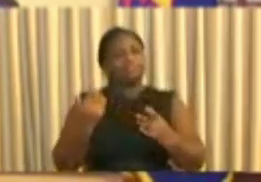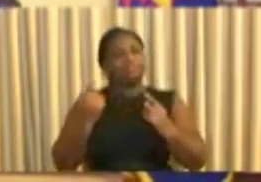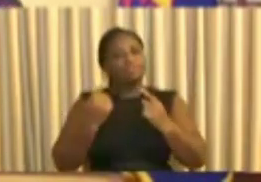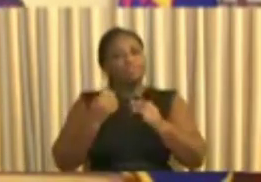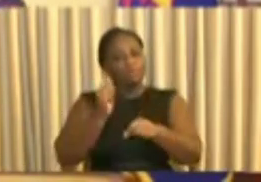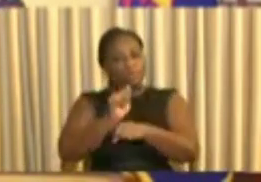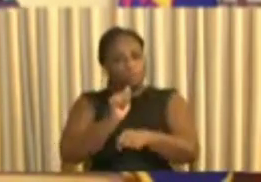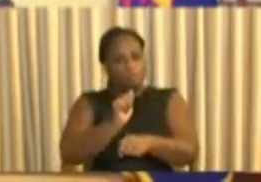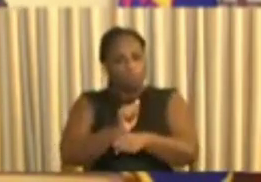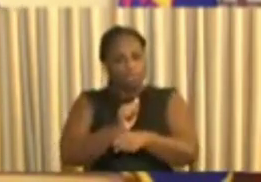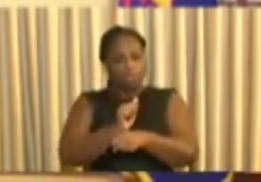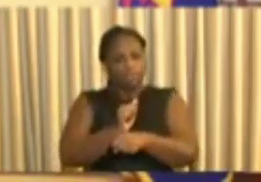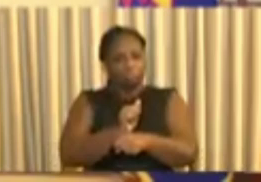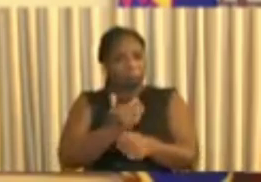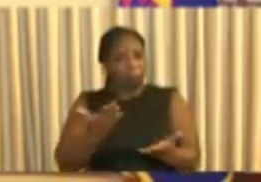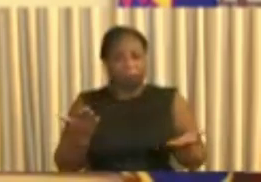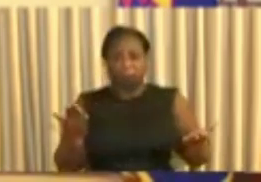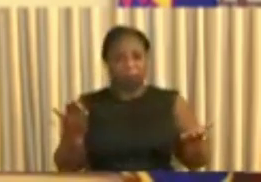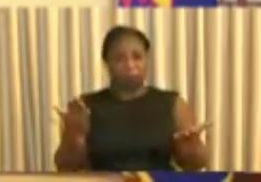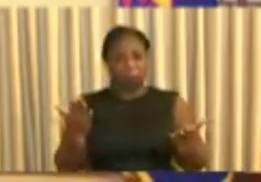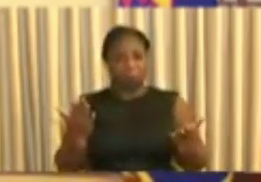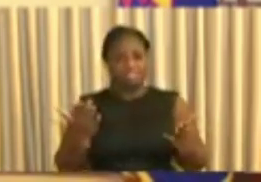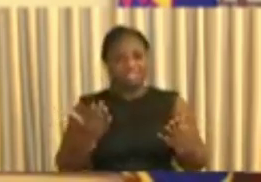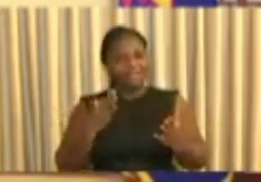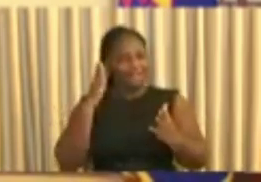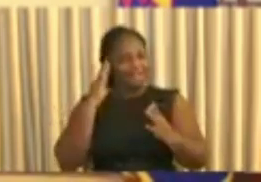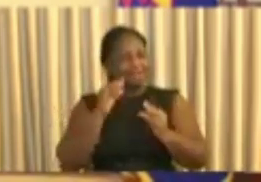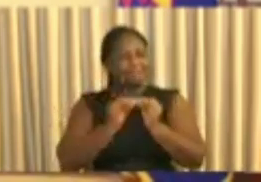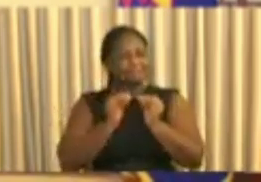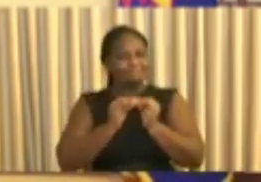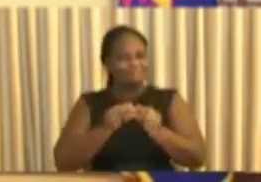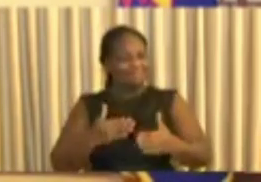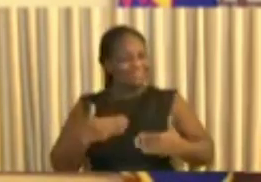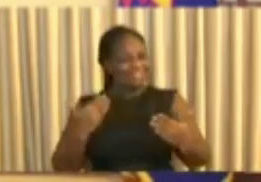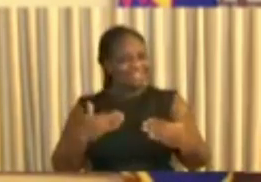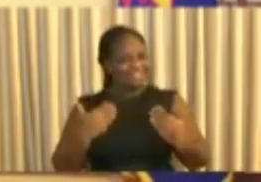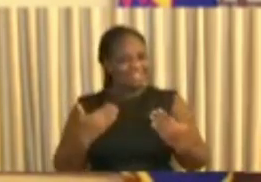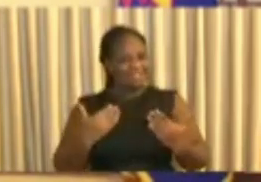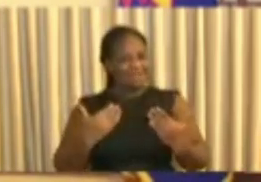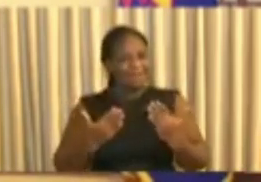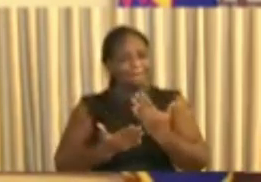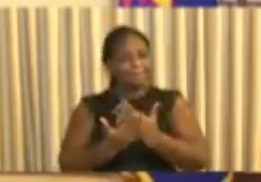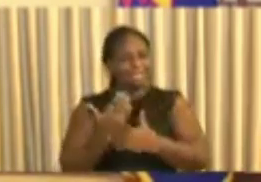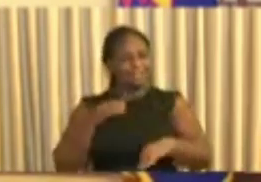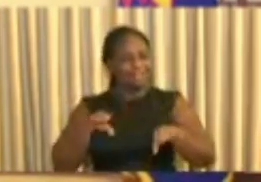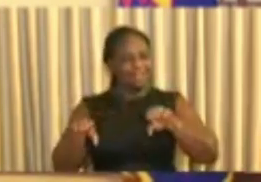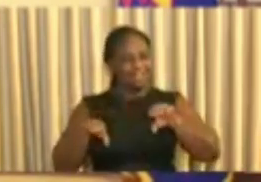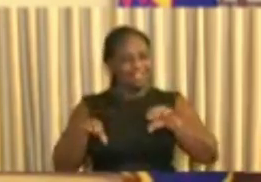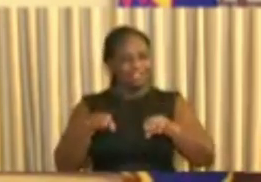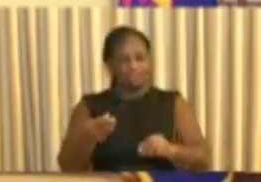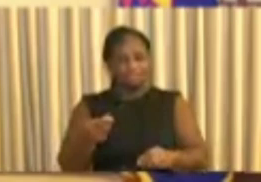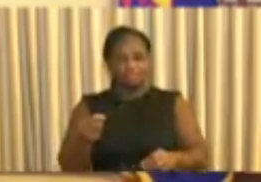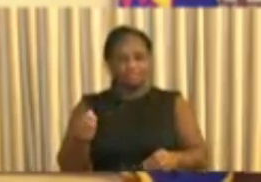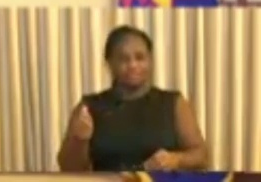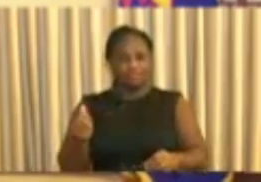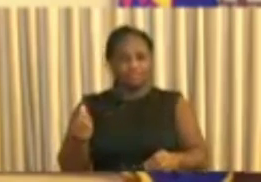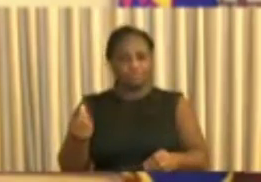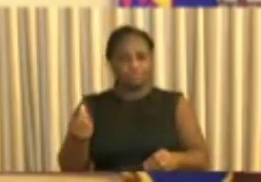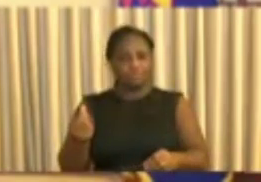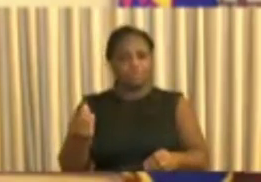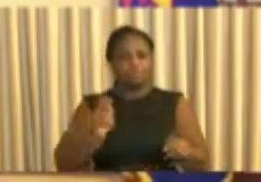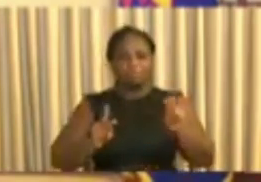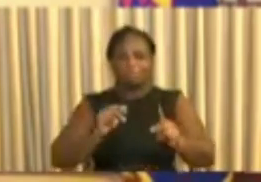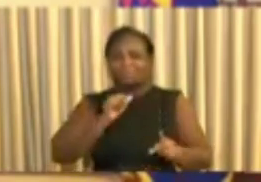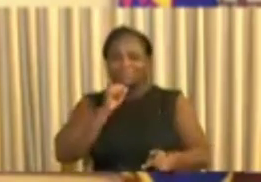operation. However, I'm extremely perturbed by the actions of a few